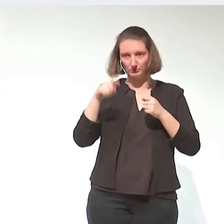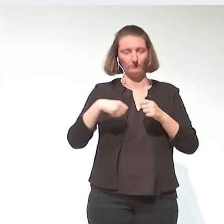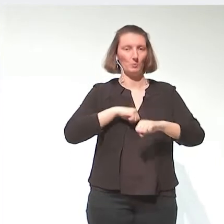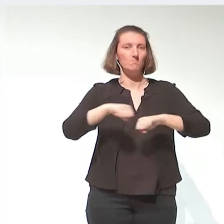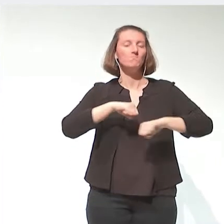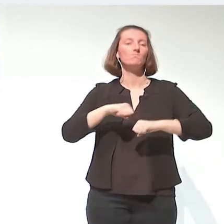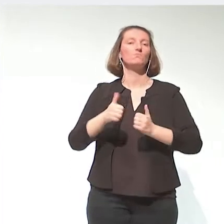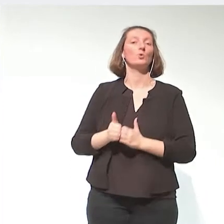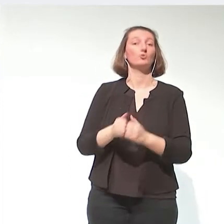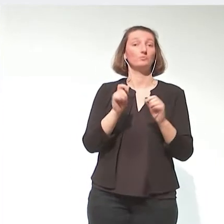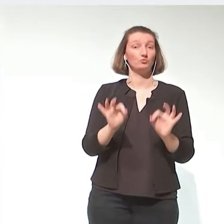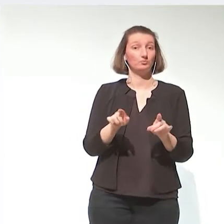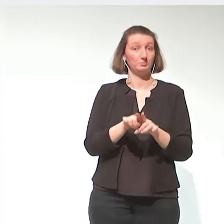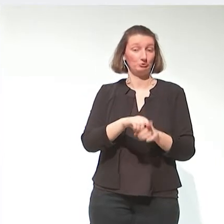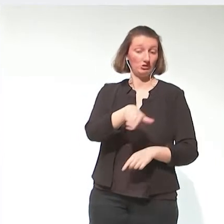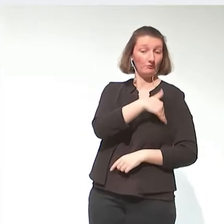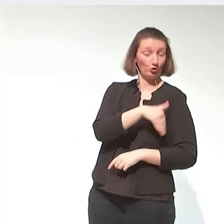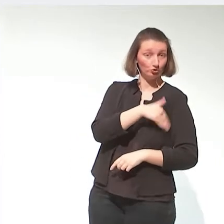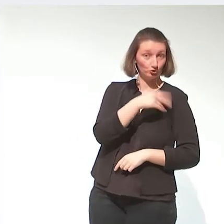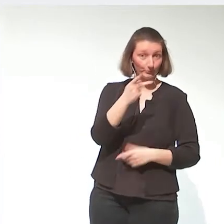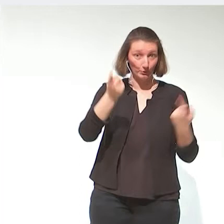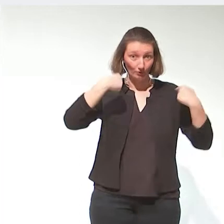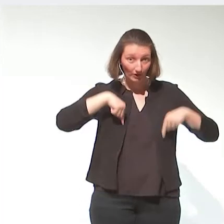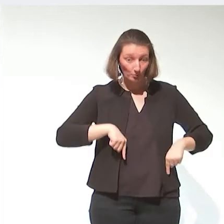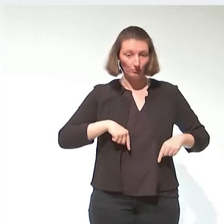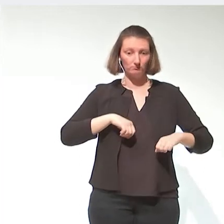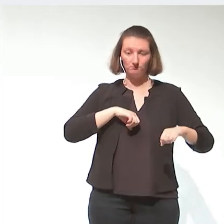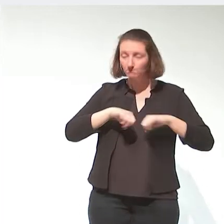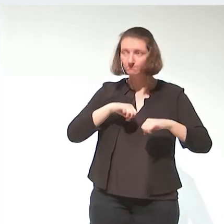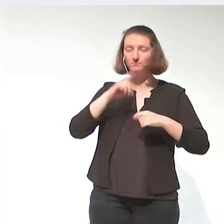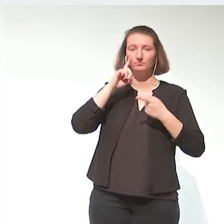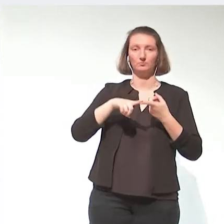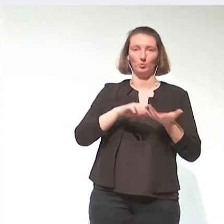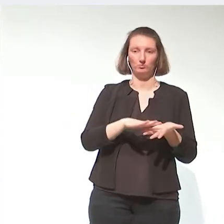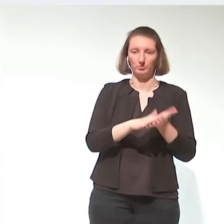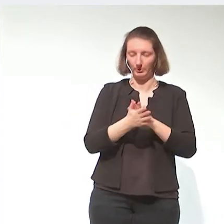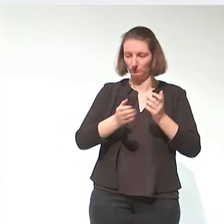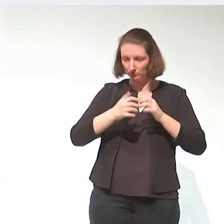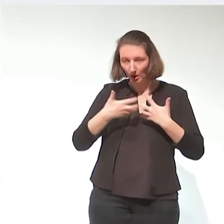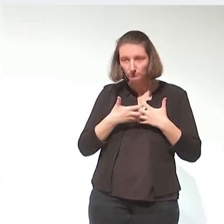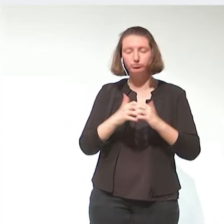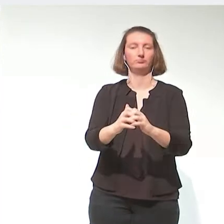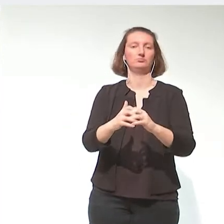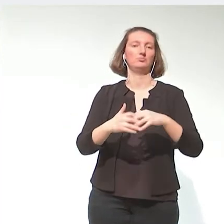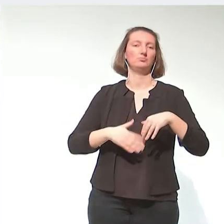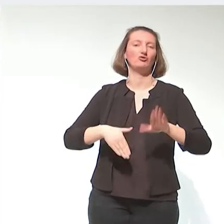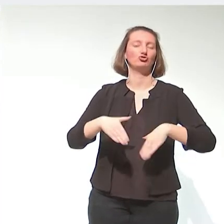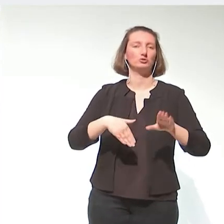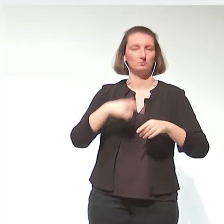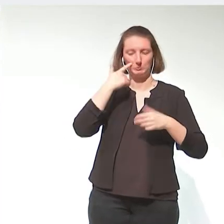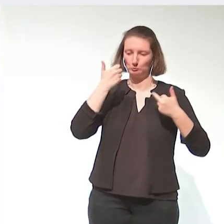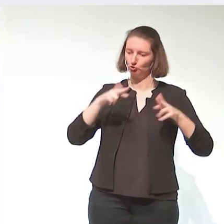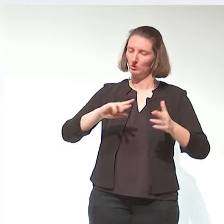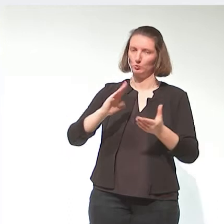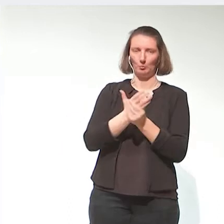but also drawing on best practices to make sure that we have a guidance document that brings everything in one